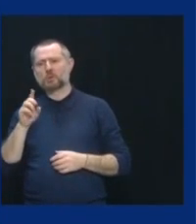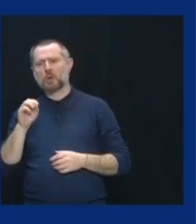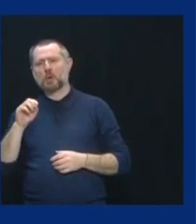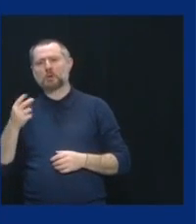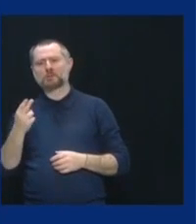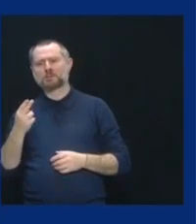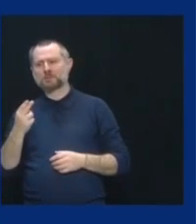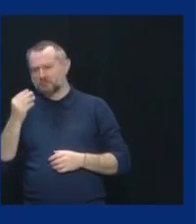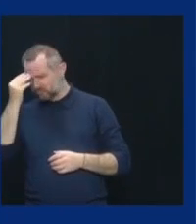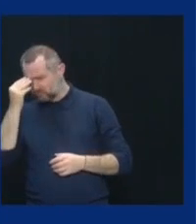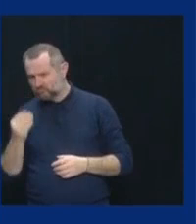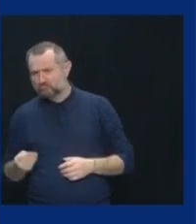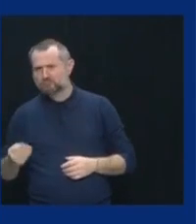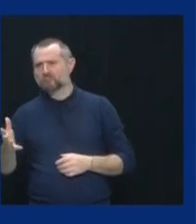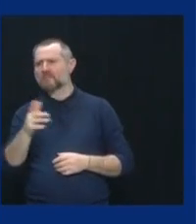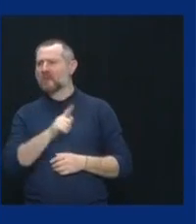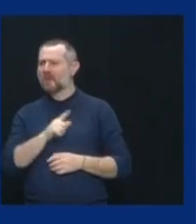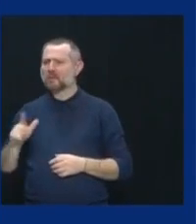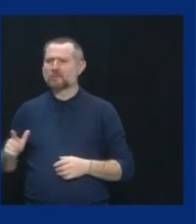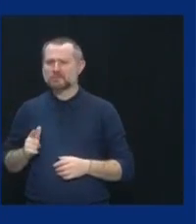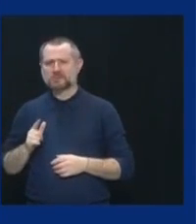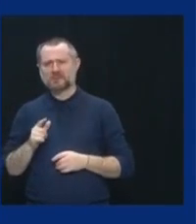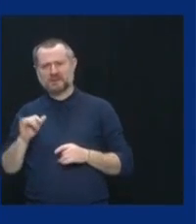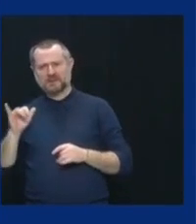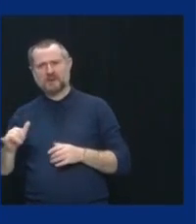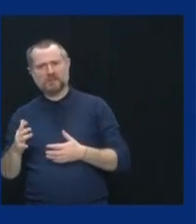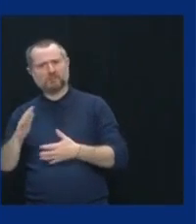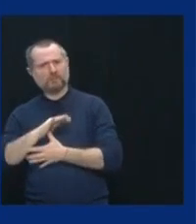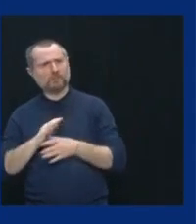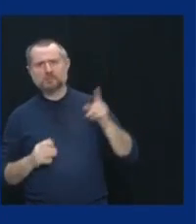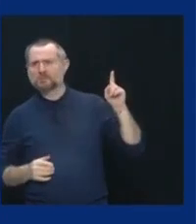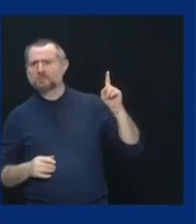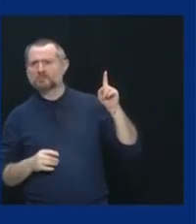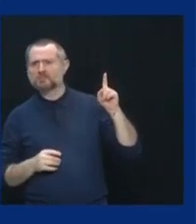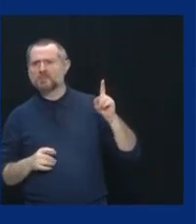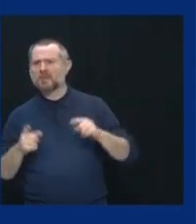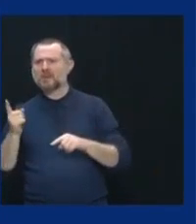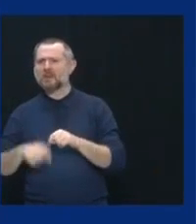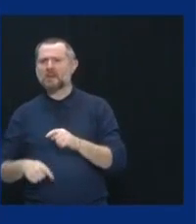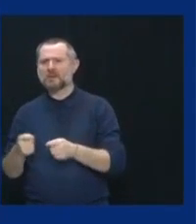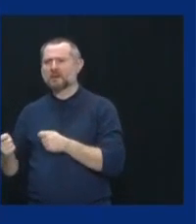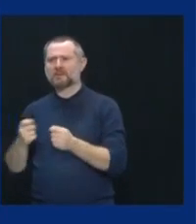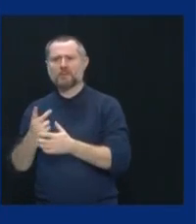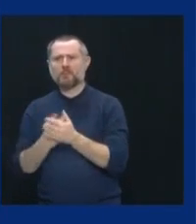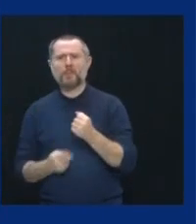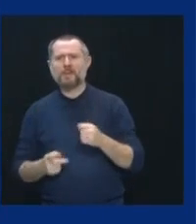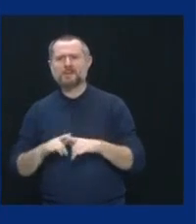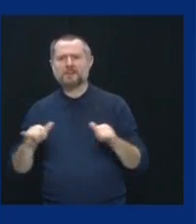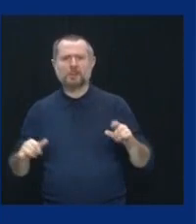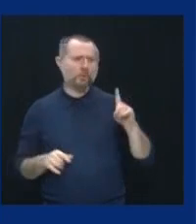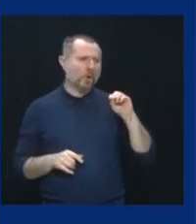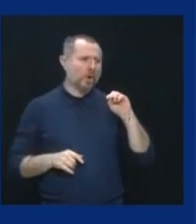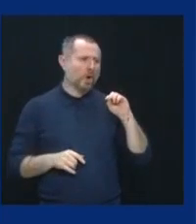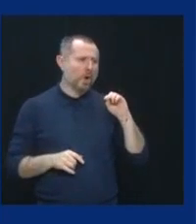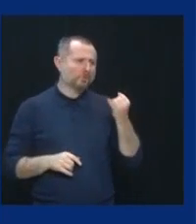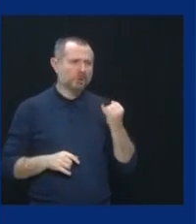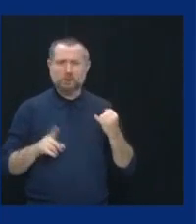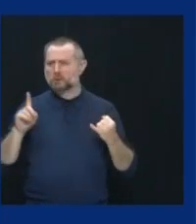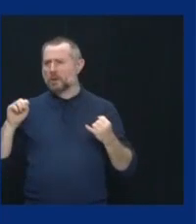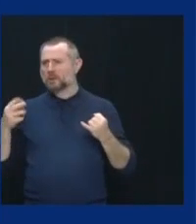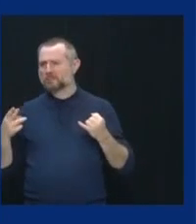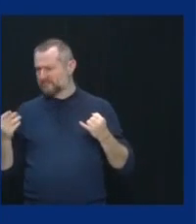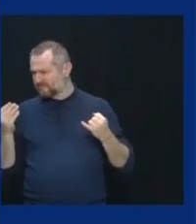the legislature that they had this DOJ request and that they couldn't handle the lawmakers' request at the same time?